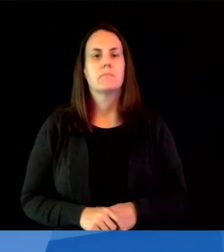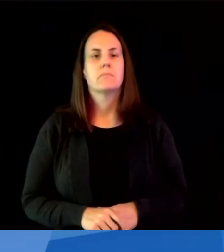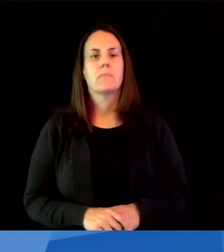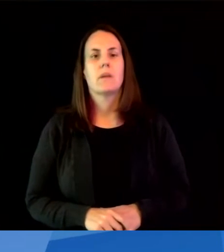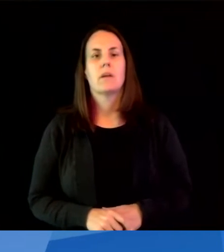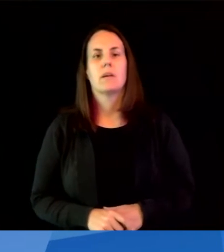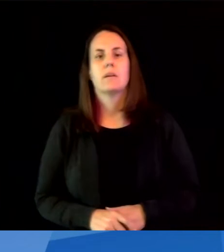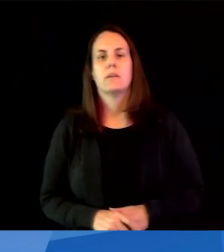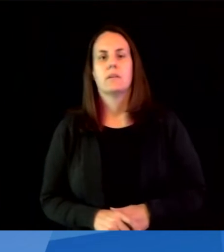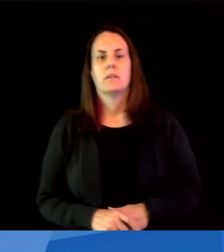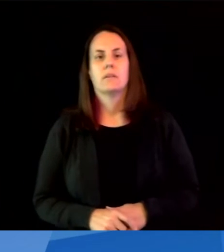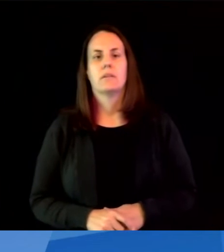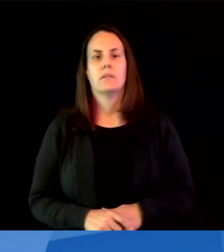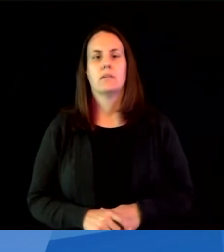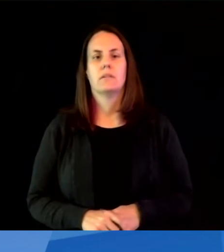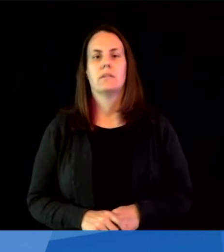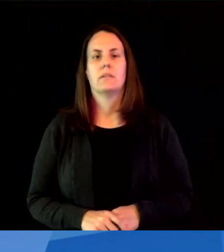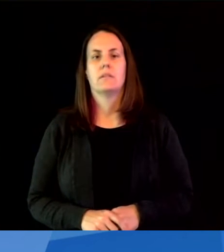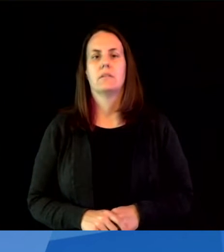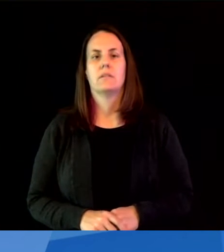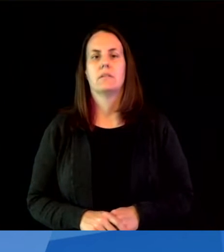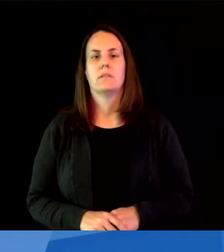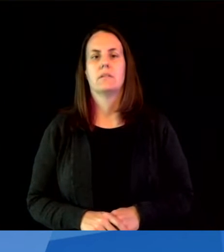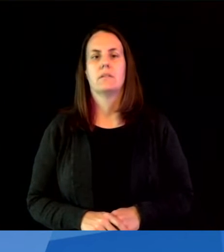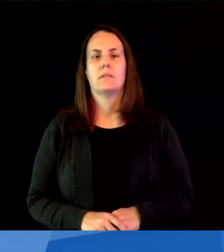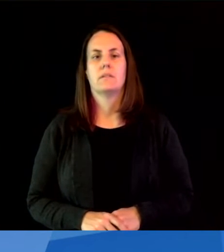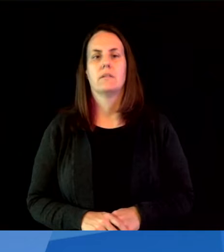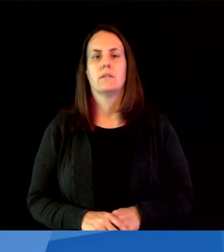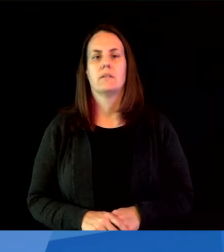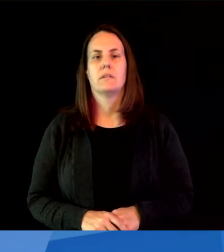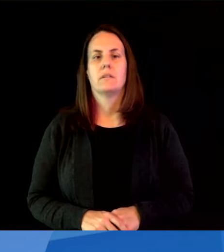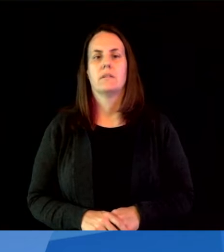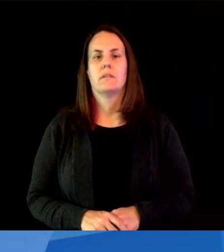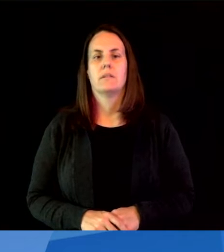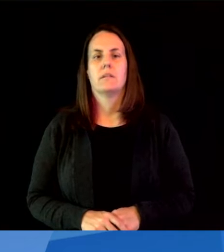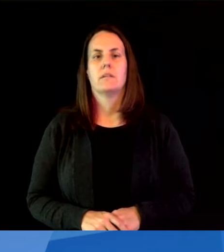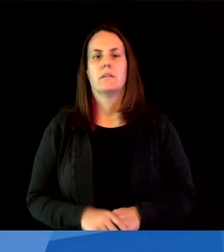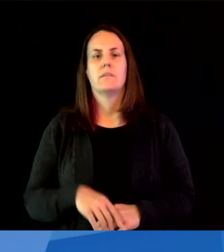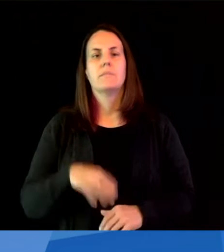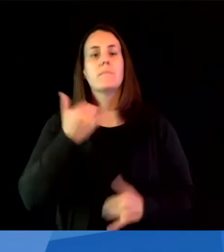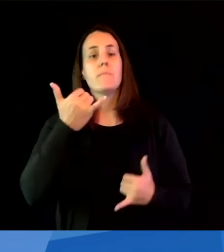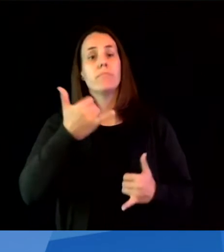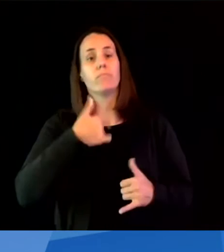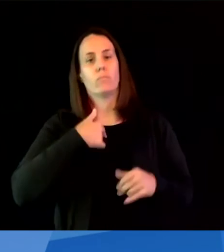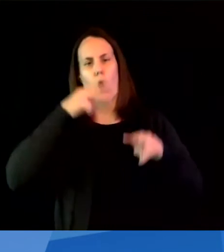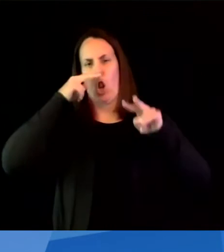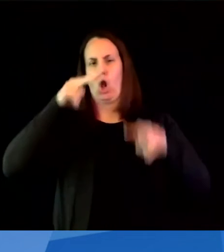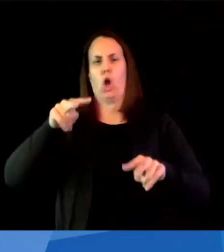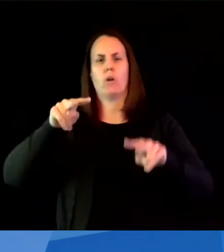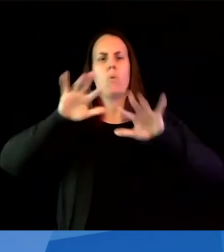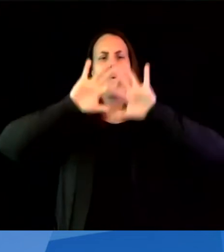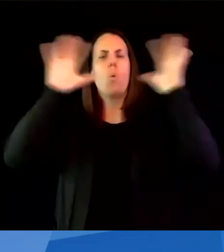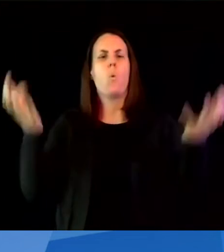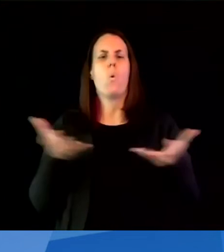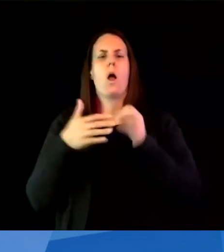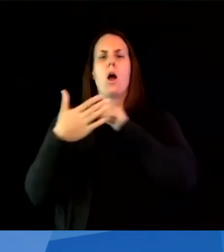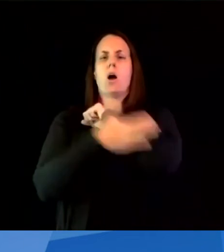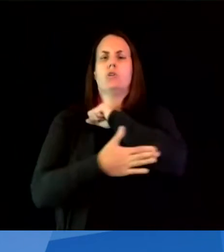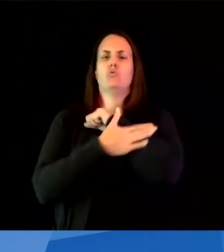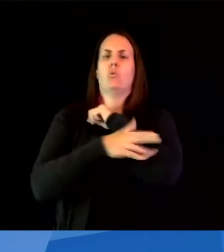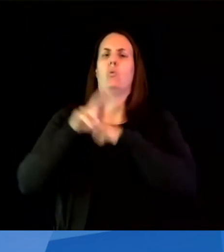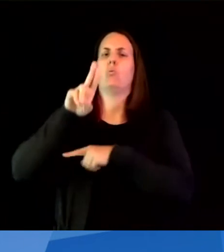Chicago. We're taking a look at the national numbers, and when it comes to this state, in